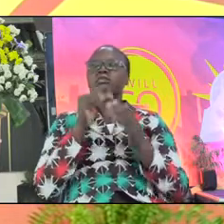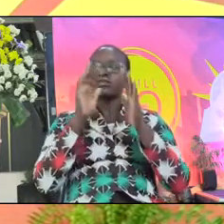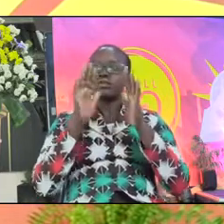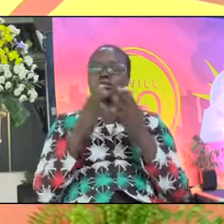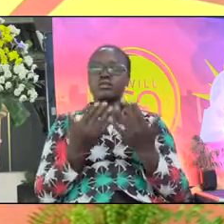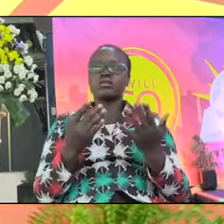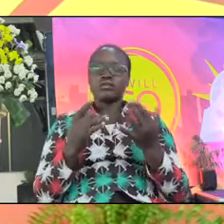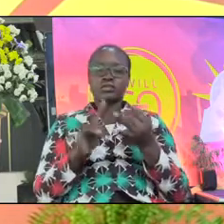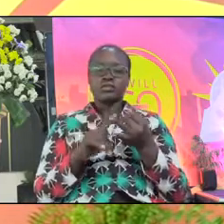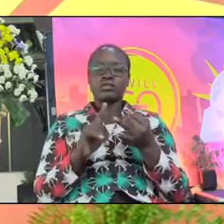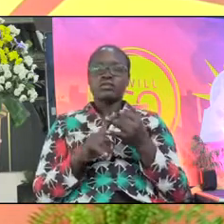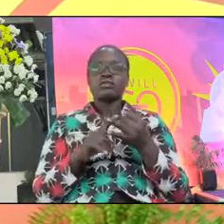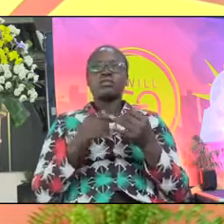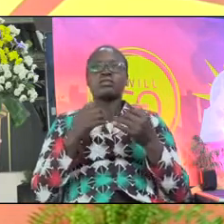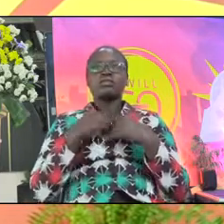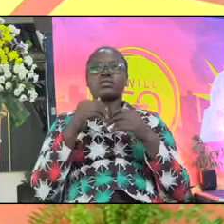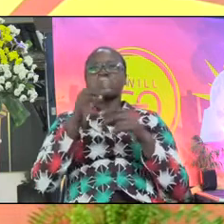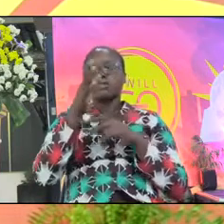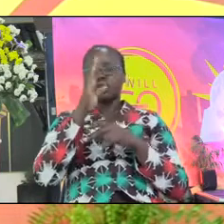Secondly?